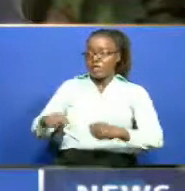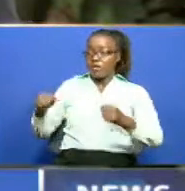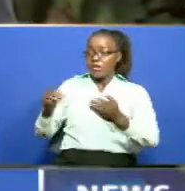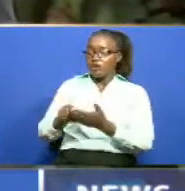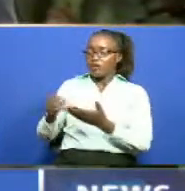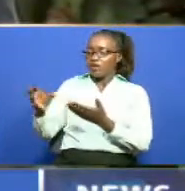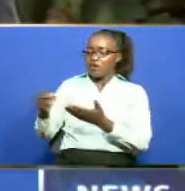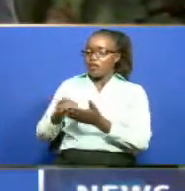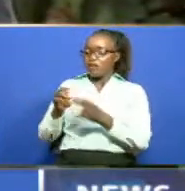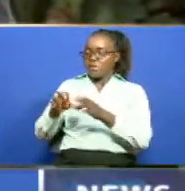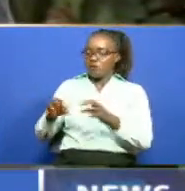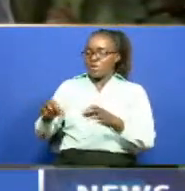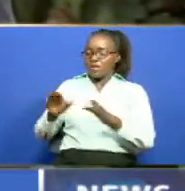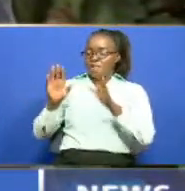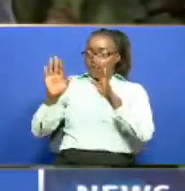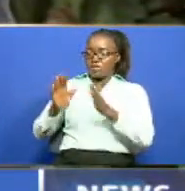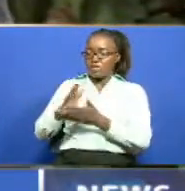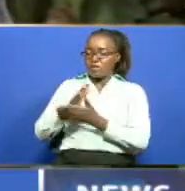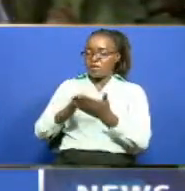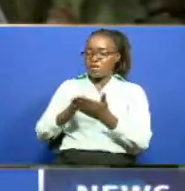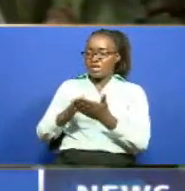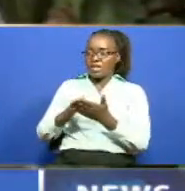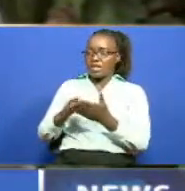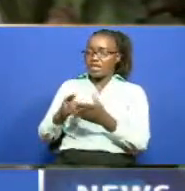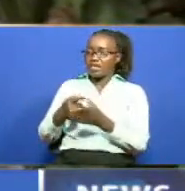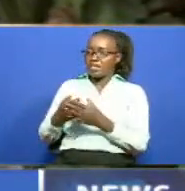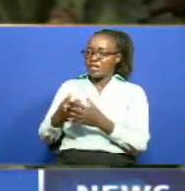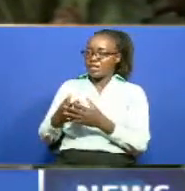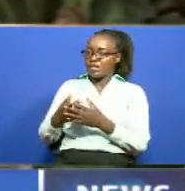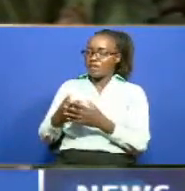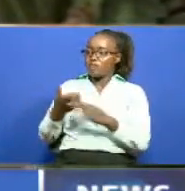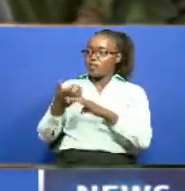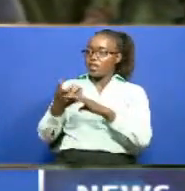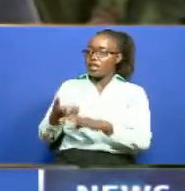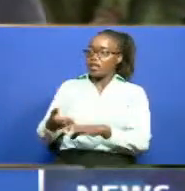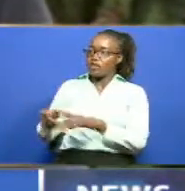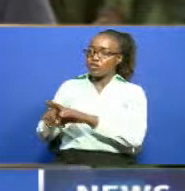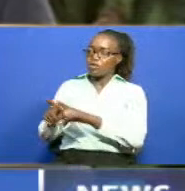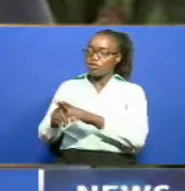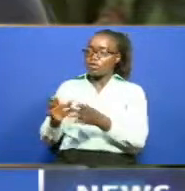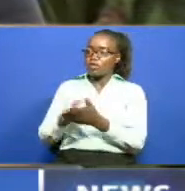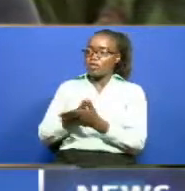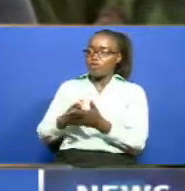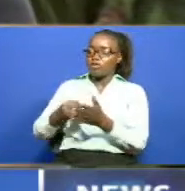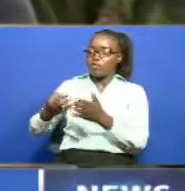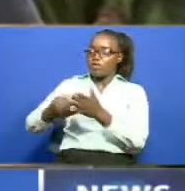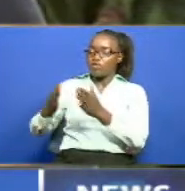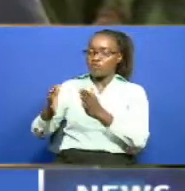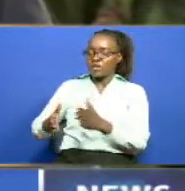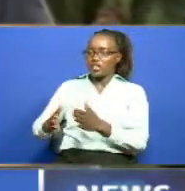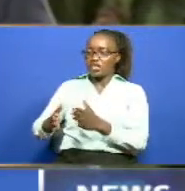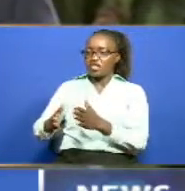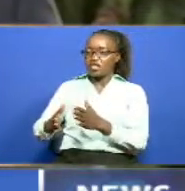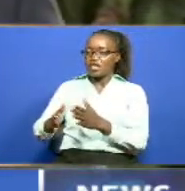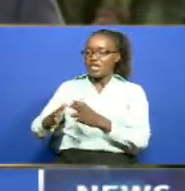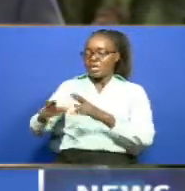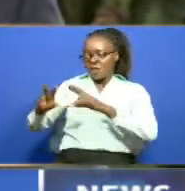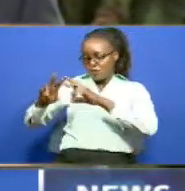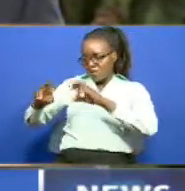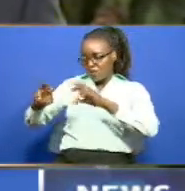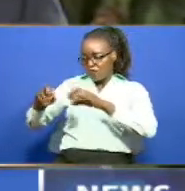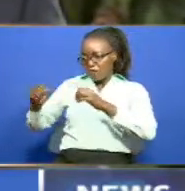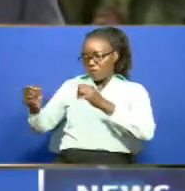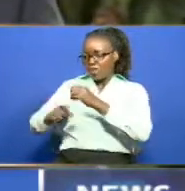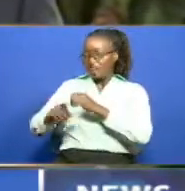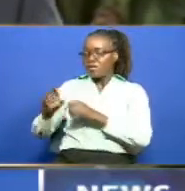important part of that. Now, having said that, I think it has been difficult also for some of the manufacturers. We did a survey in May